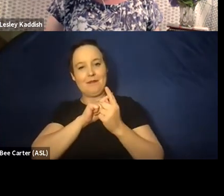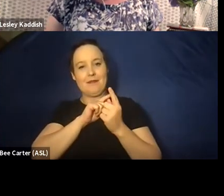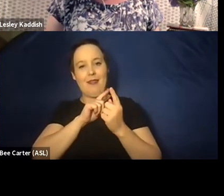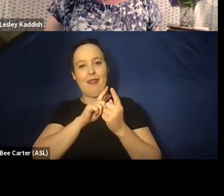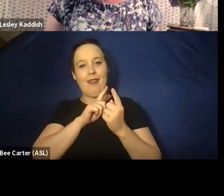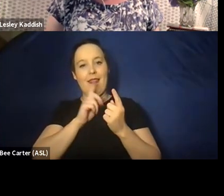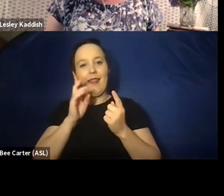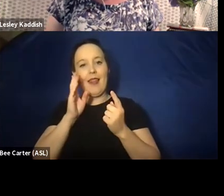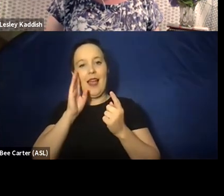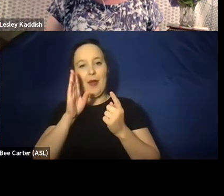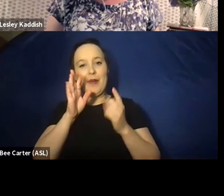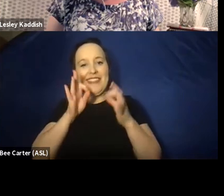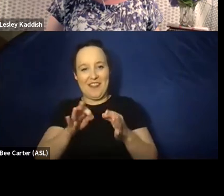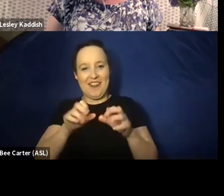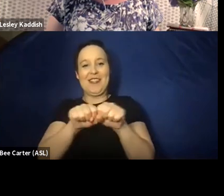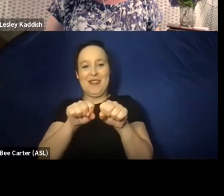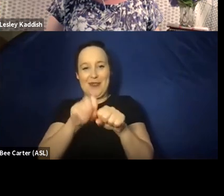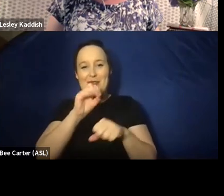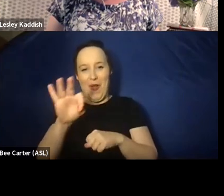I'll definitely take my shoes off, right?